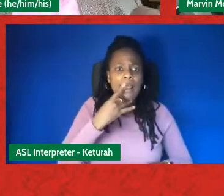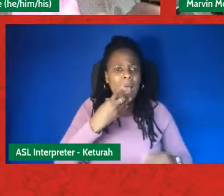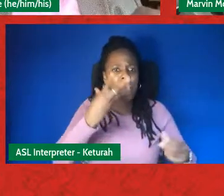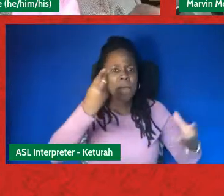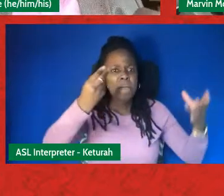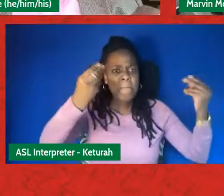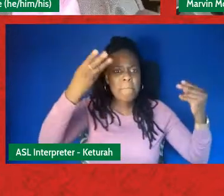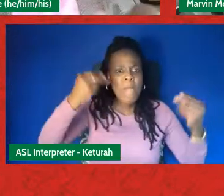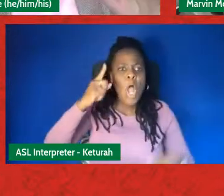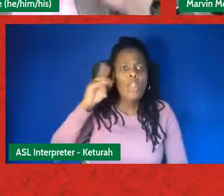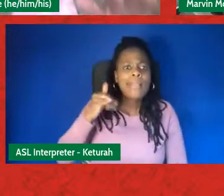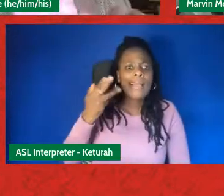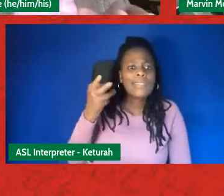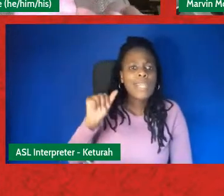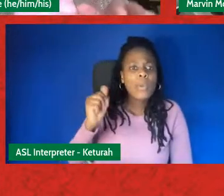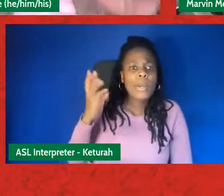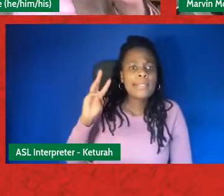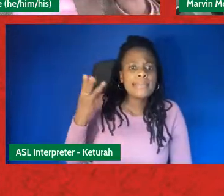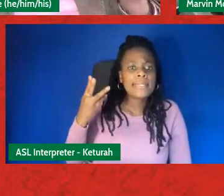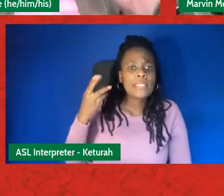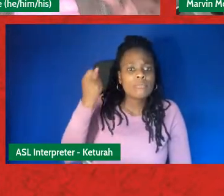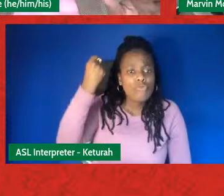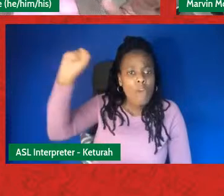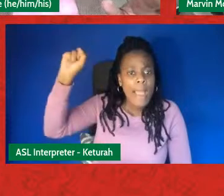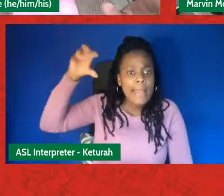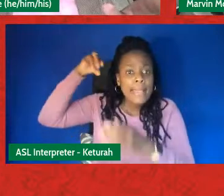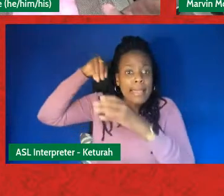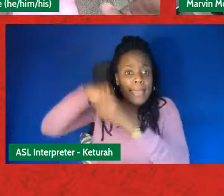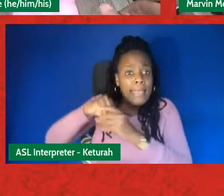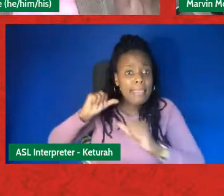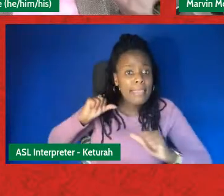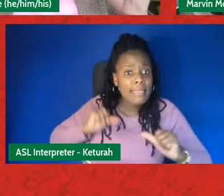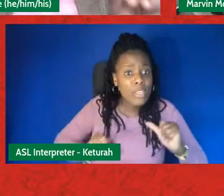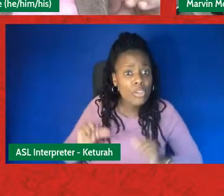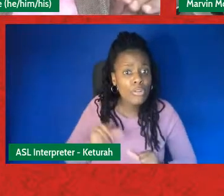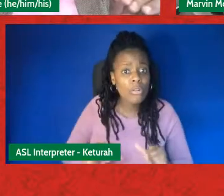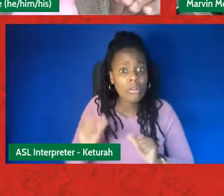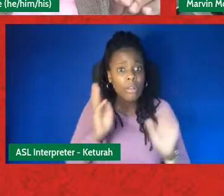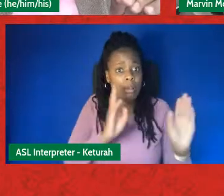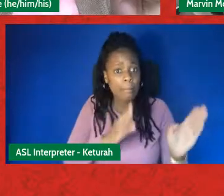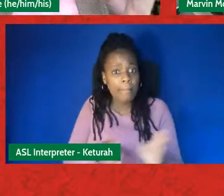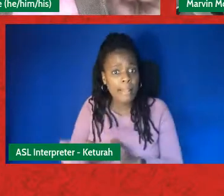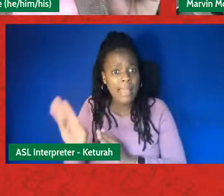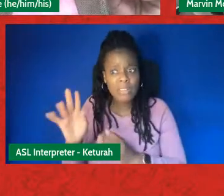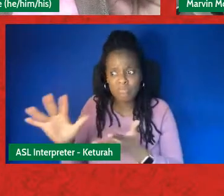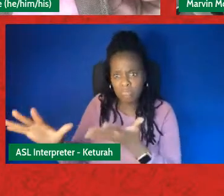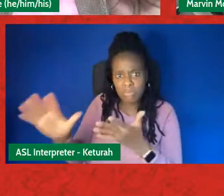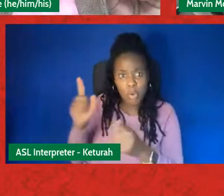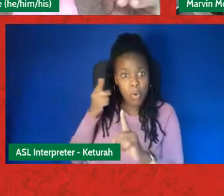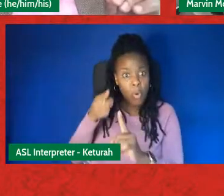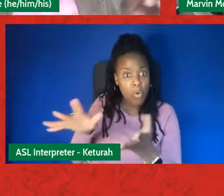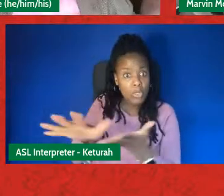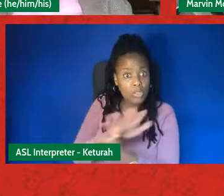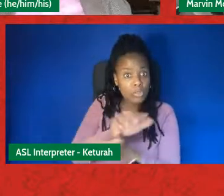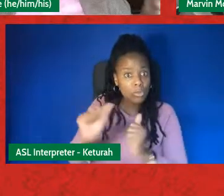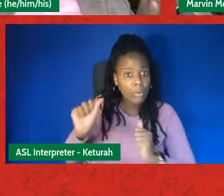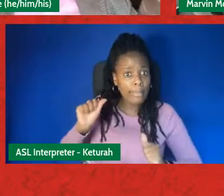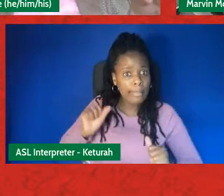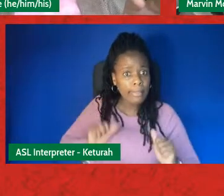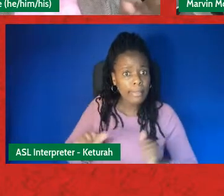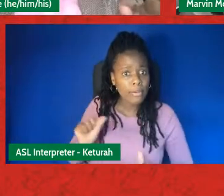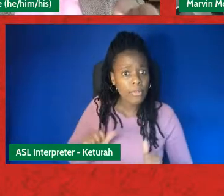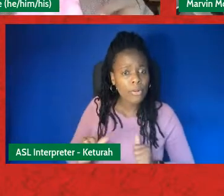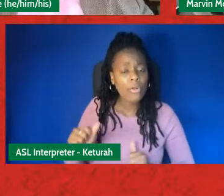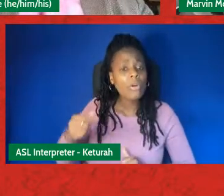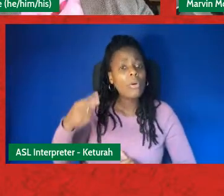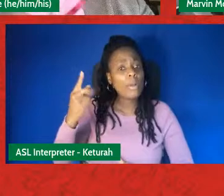6th riot in the theater. Basically, it's planned and orchestrated to destroy the African Grove Theater. And one of the